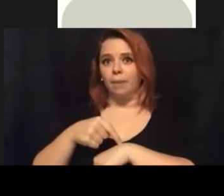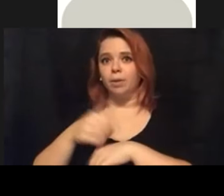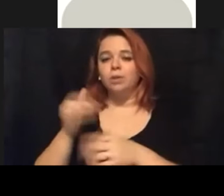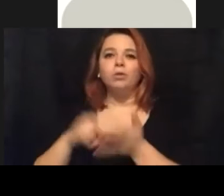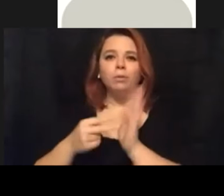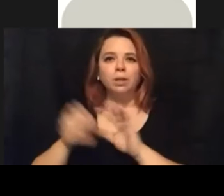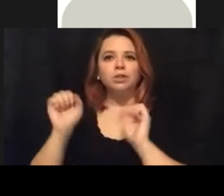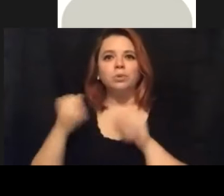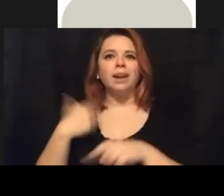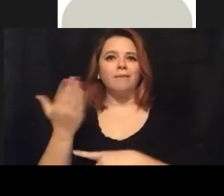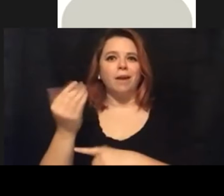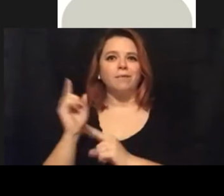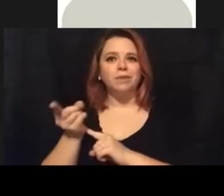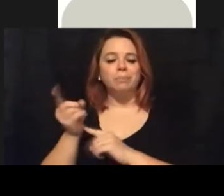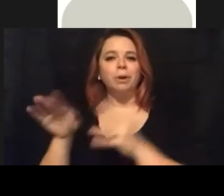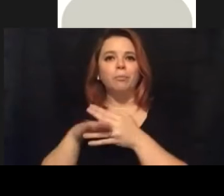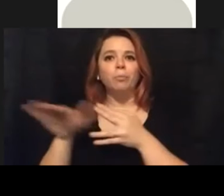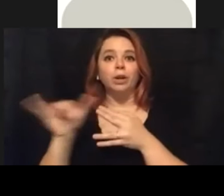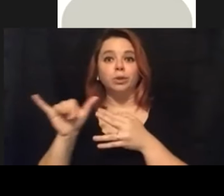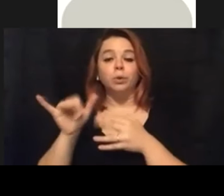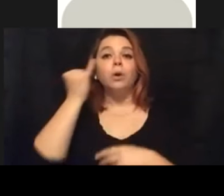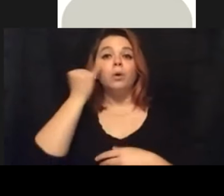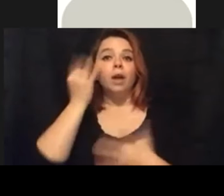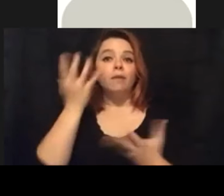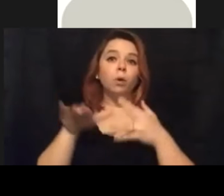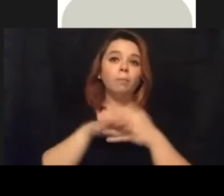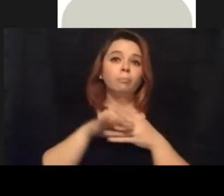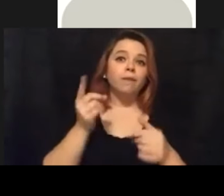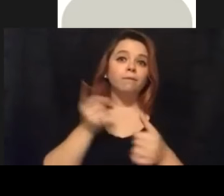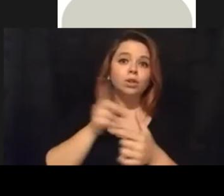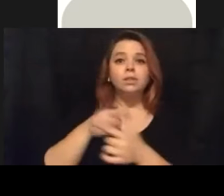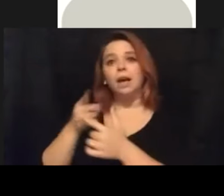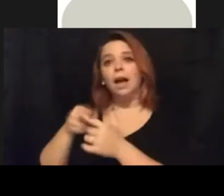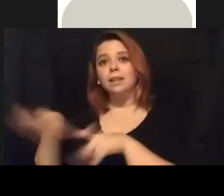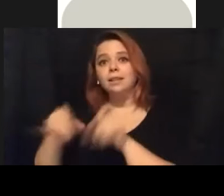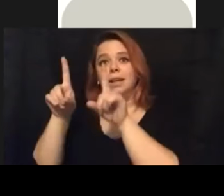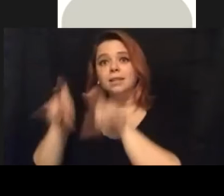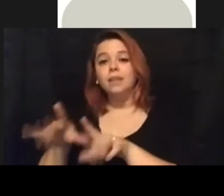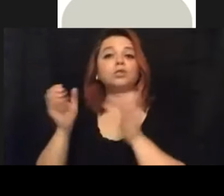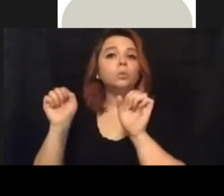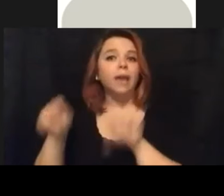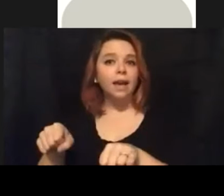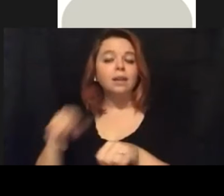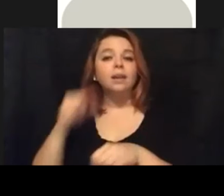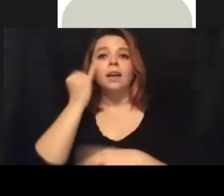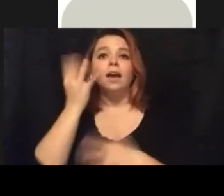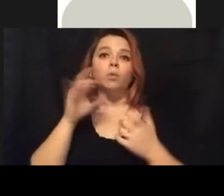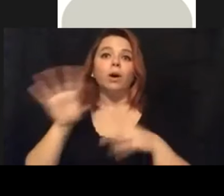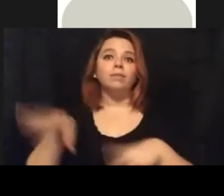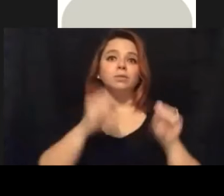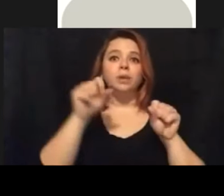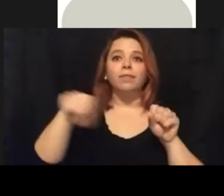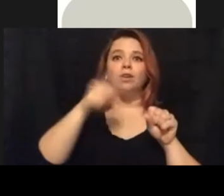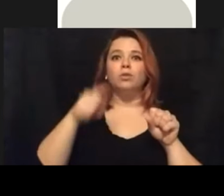get a 15-minute break. So if you want to take your break first and then take the quiz, you can do that. If you want to take the quiz first and